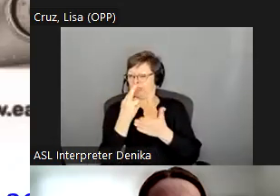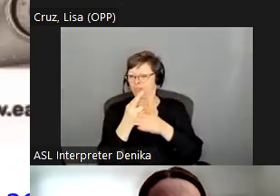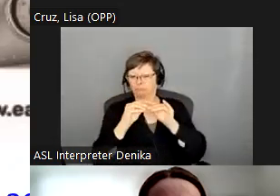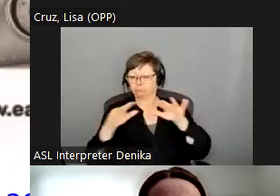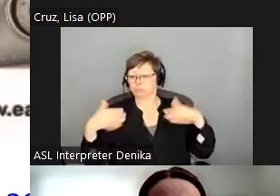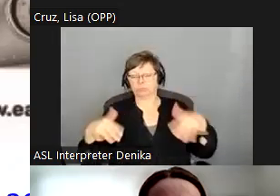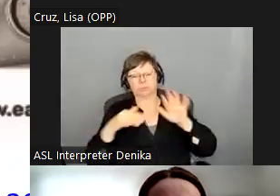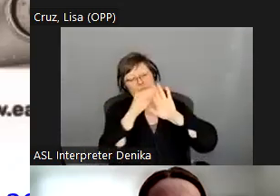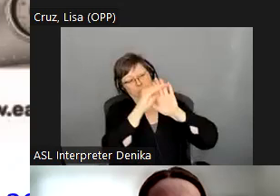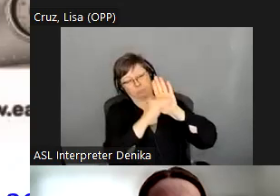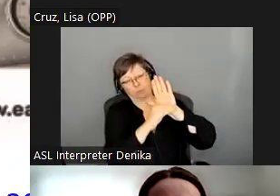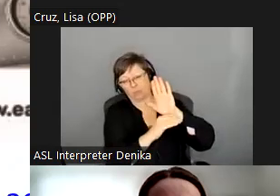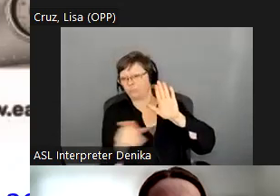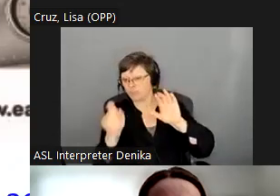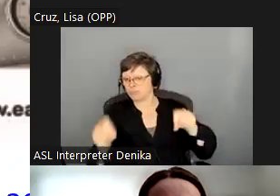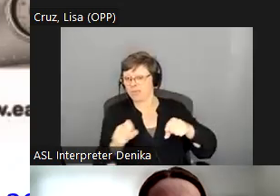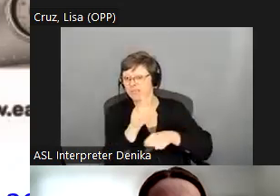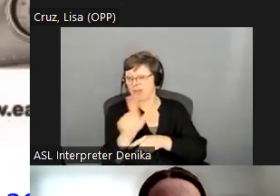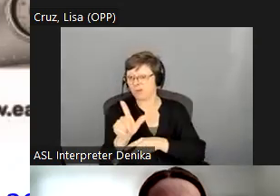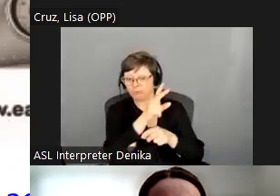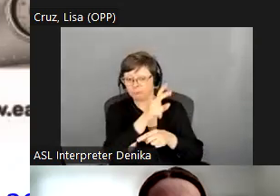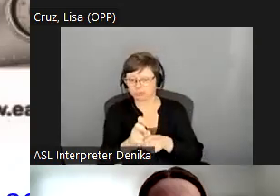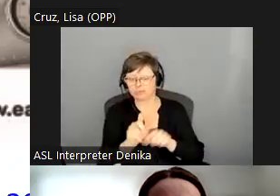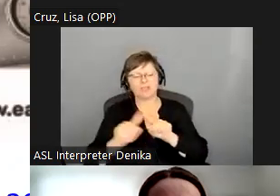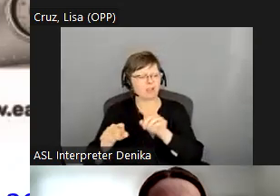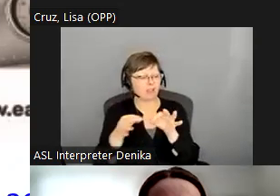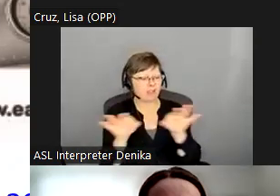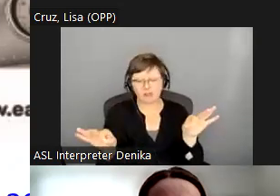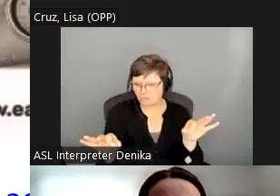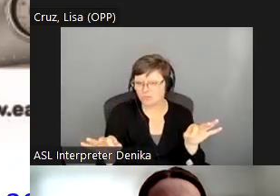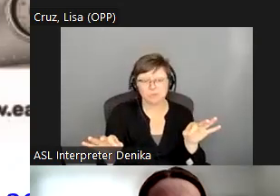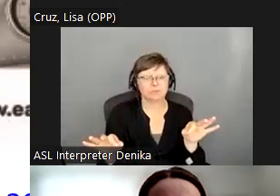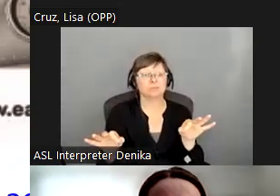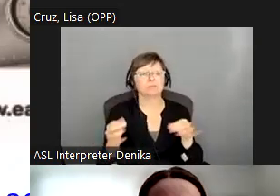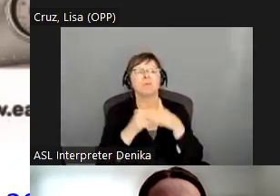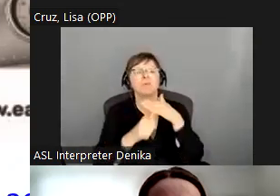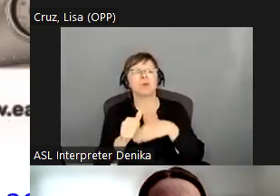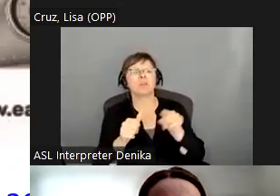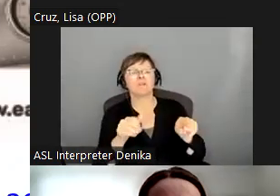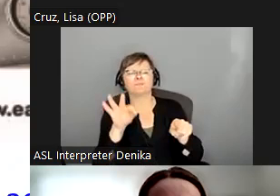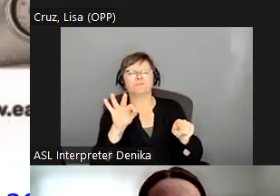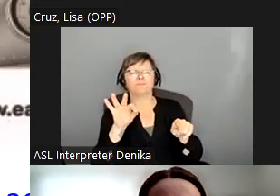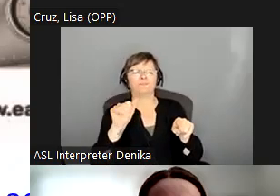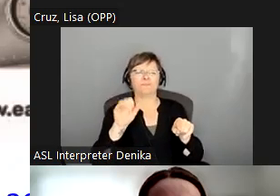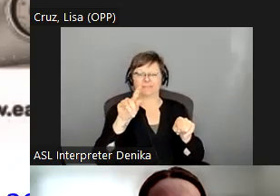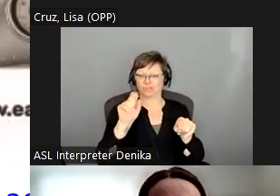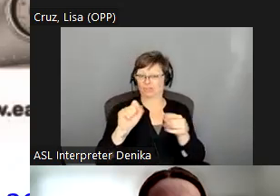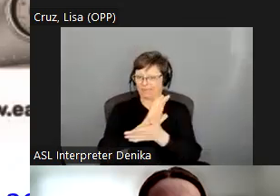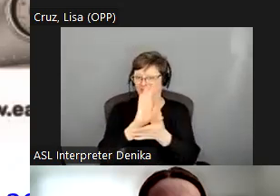download, some in multiple languages. So if you go under our fact sheets under tools,